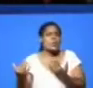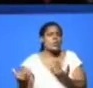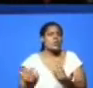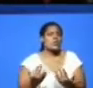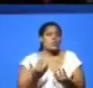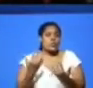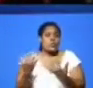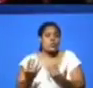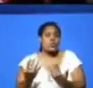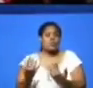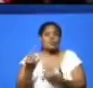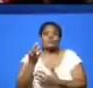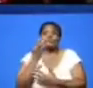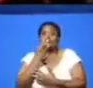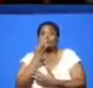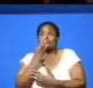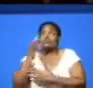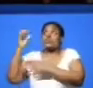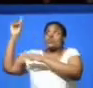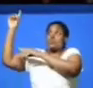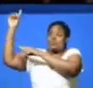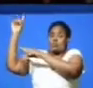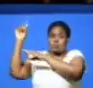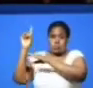of God.